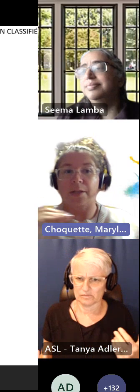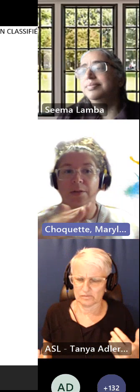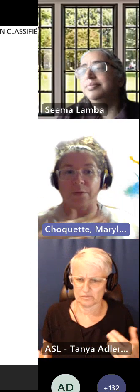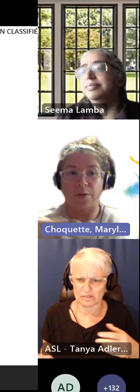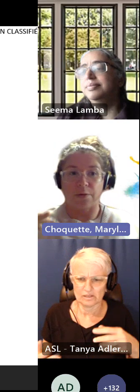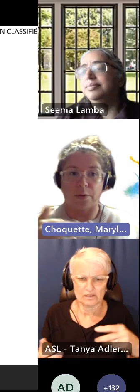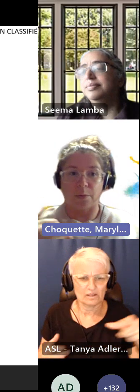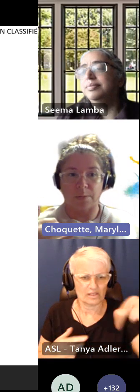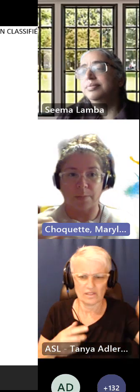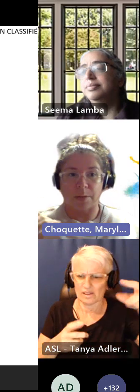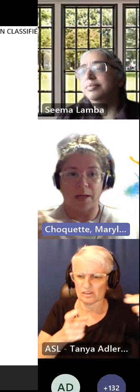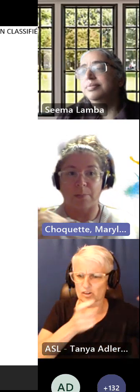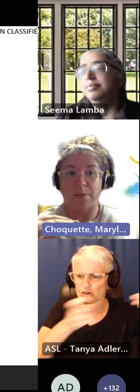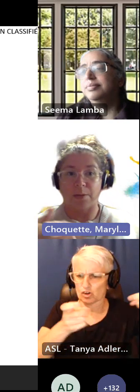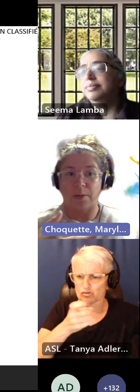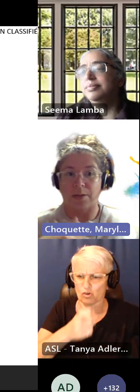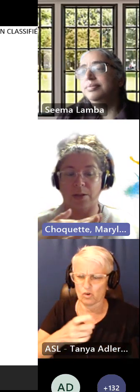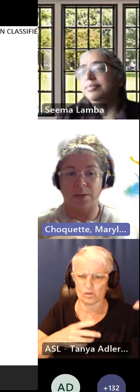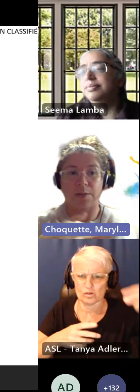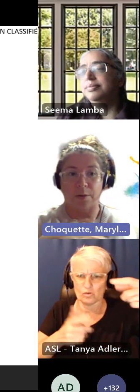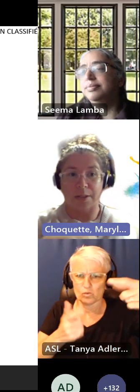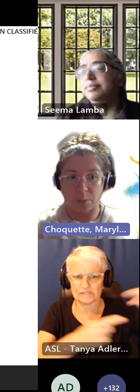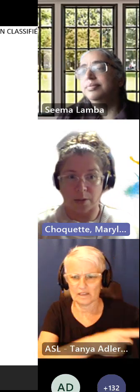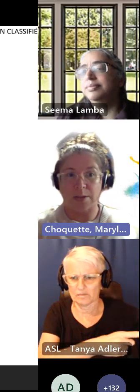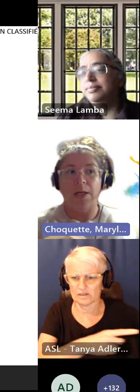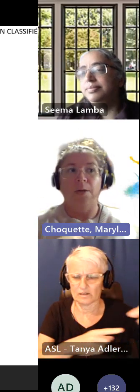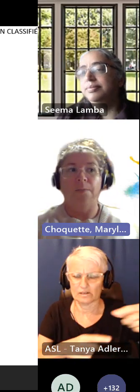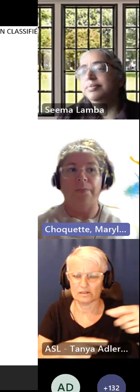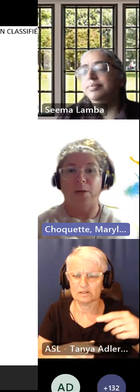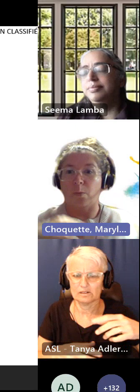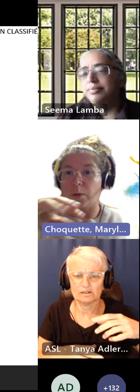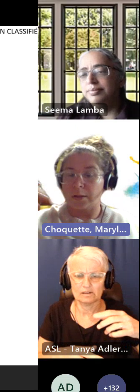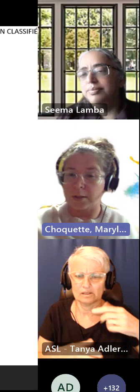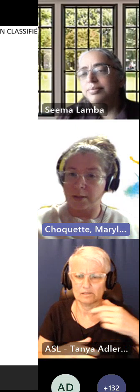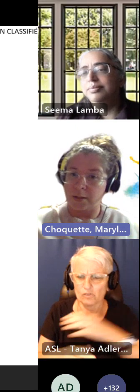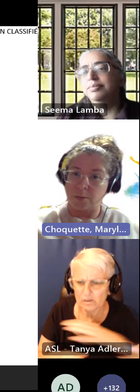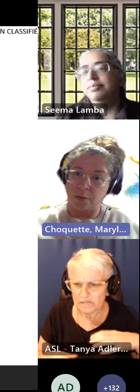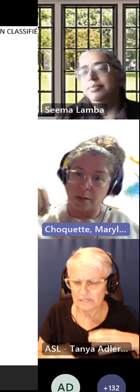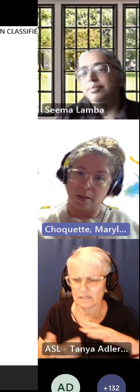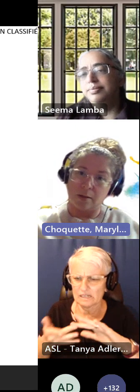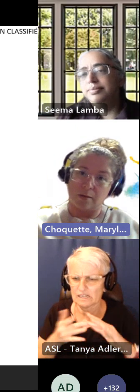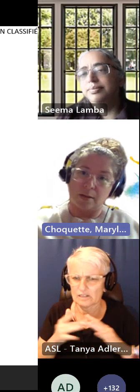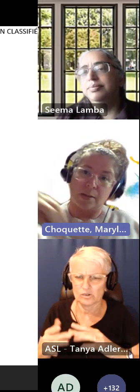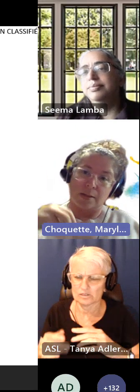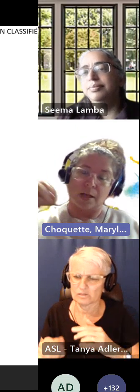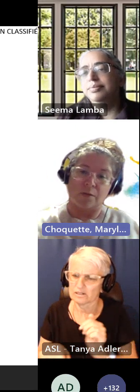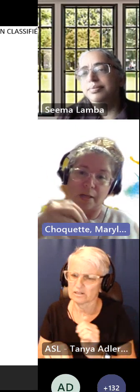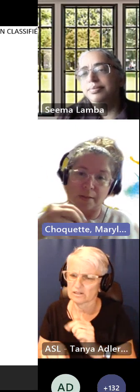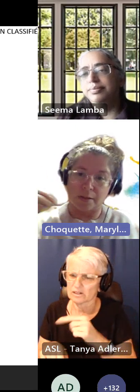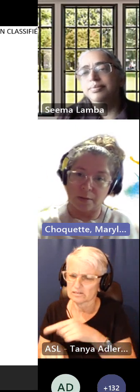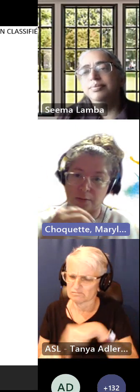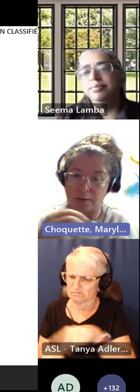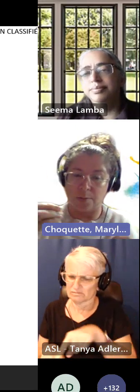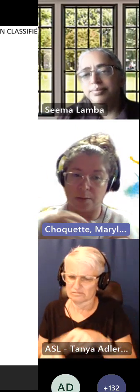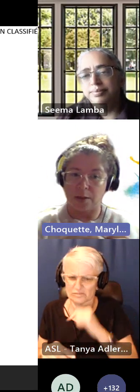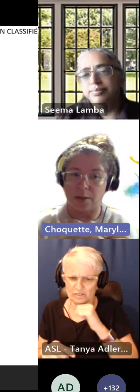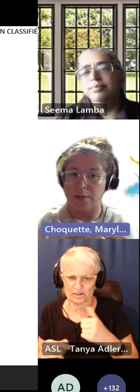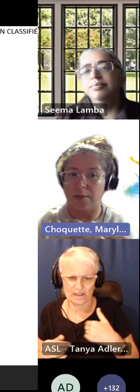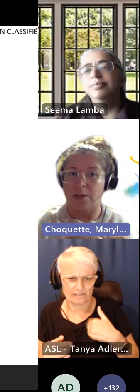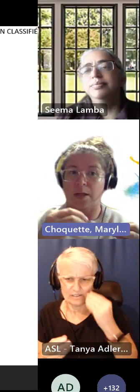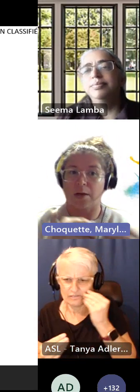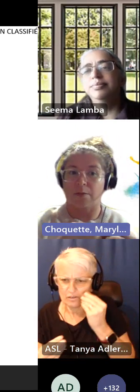controlling the narrative of what's happening within committees or networks, then what does the employee that doesn't have access to